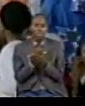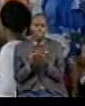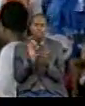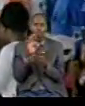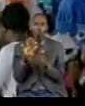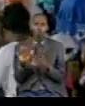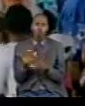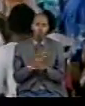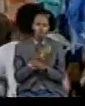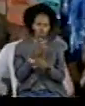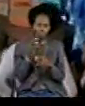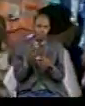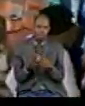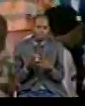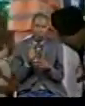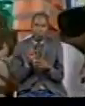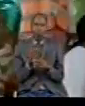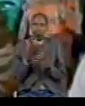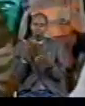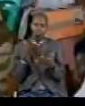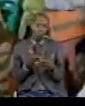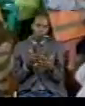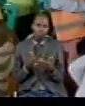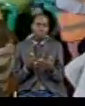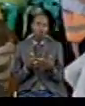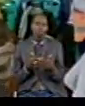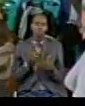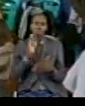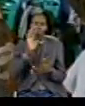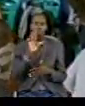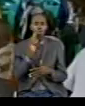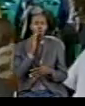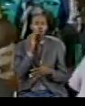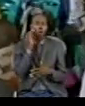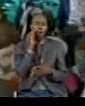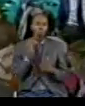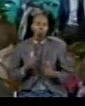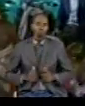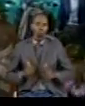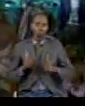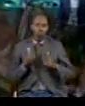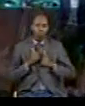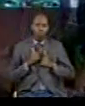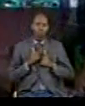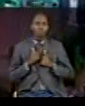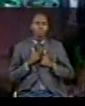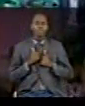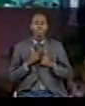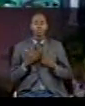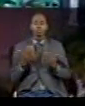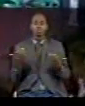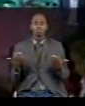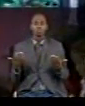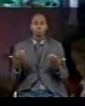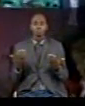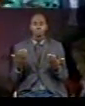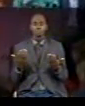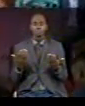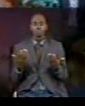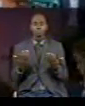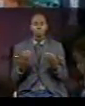cards, and then your address. In case you do